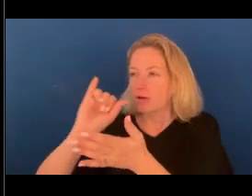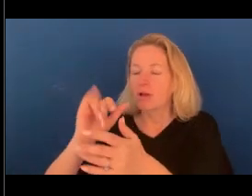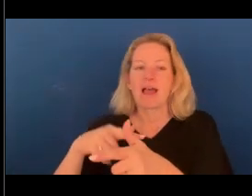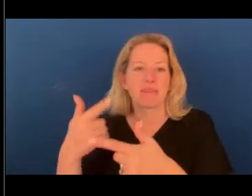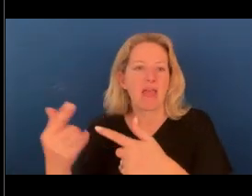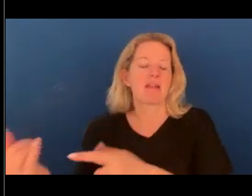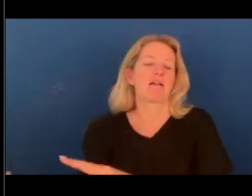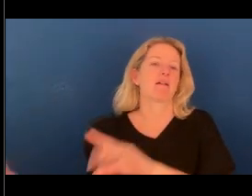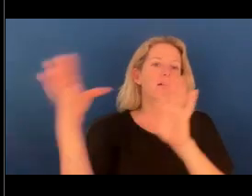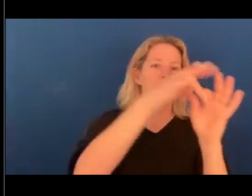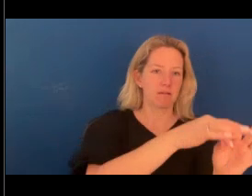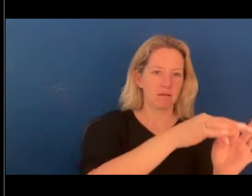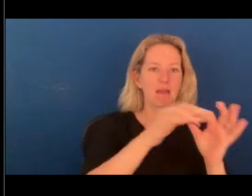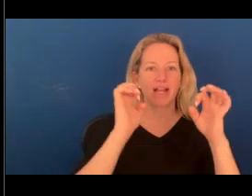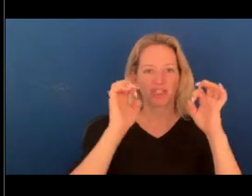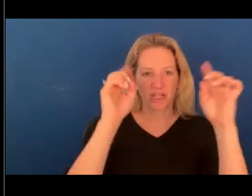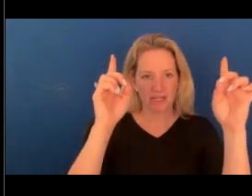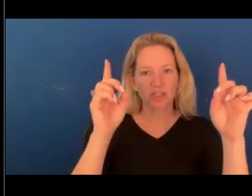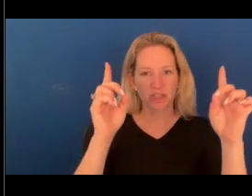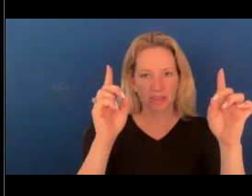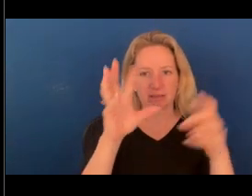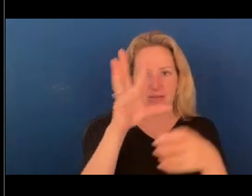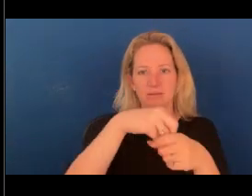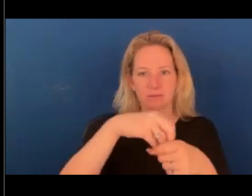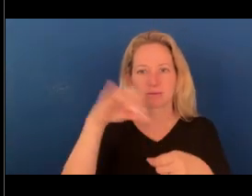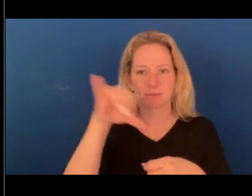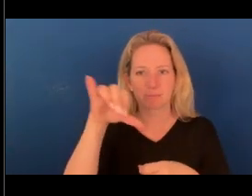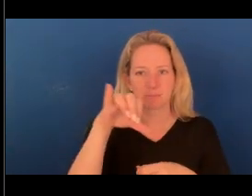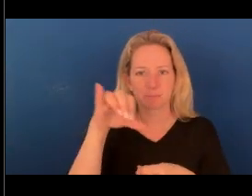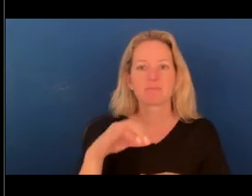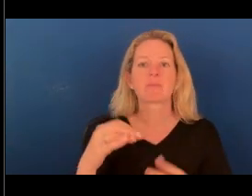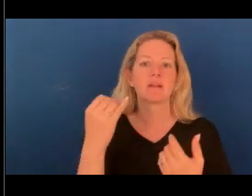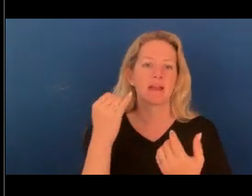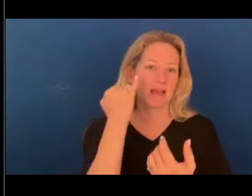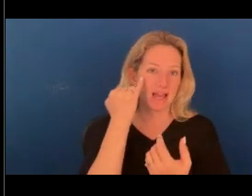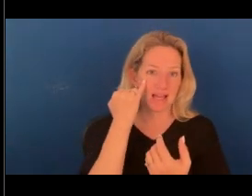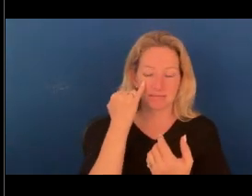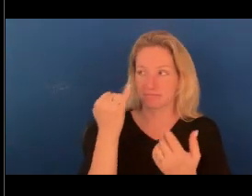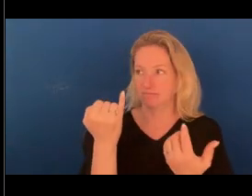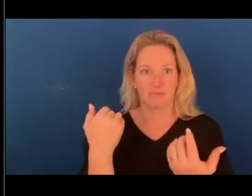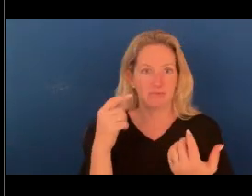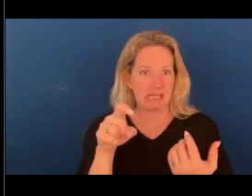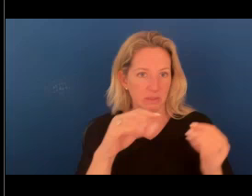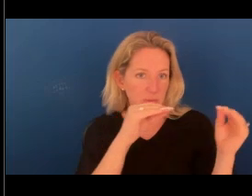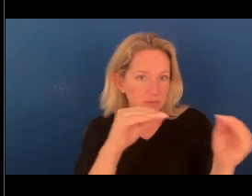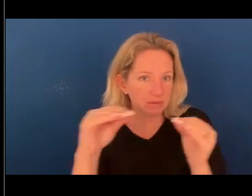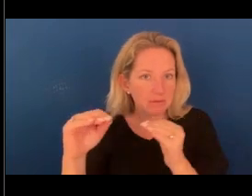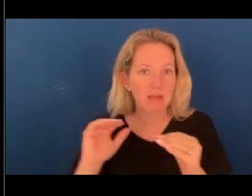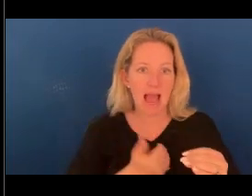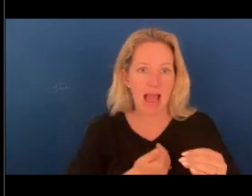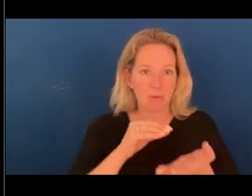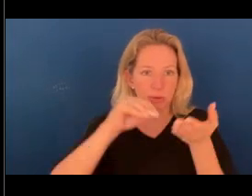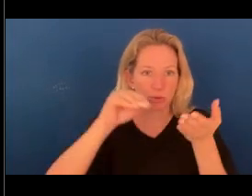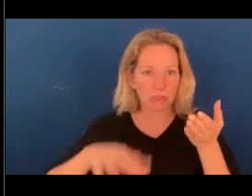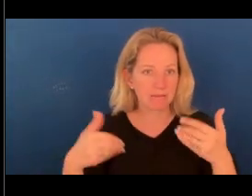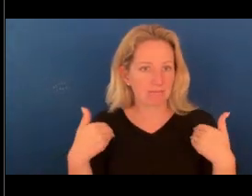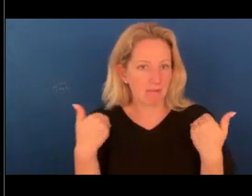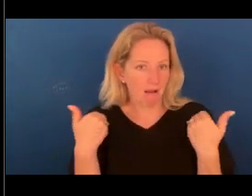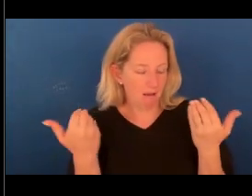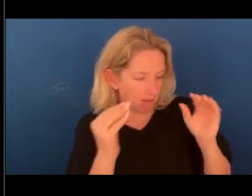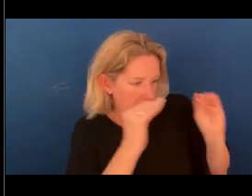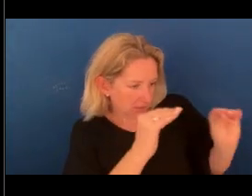backwards, educating our students at the youngest levels to try to understand what the problems are and